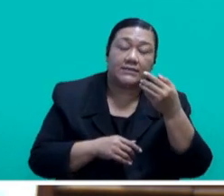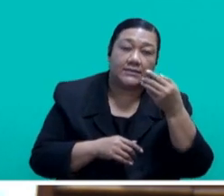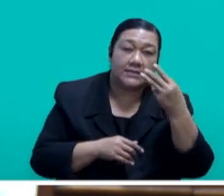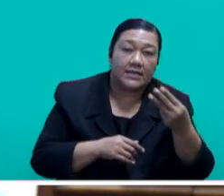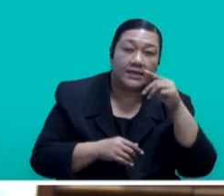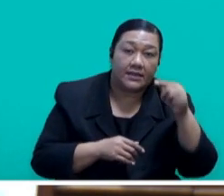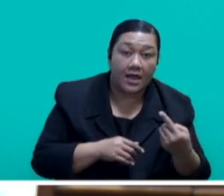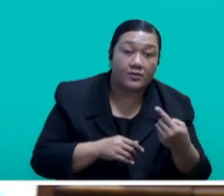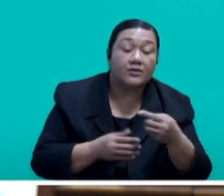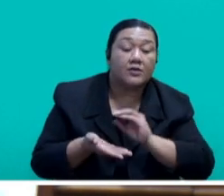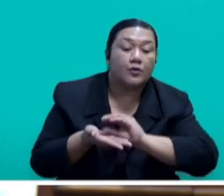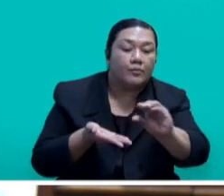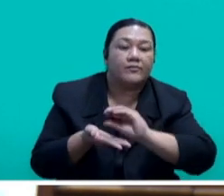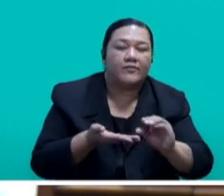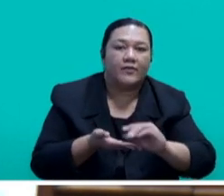53,725 students.